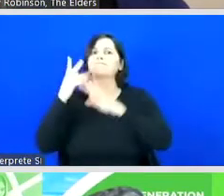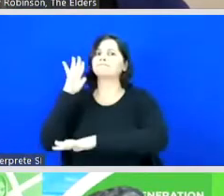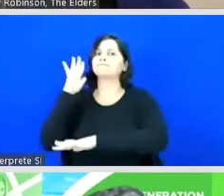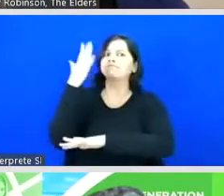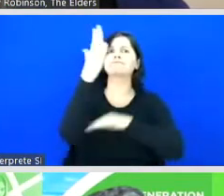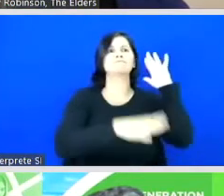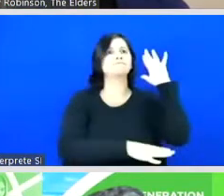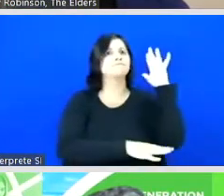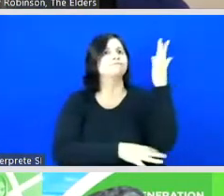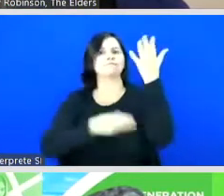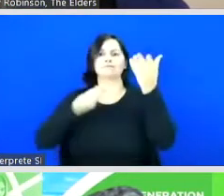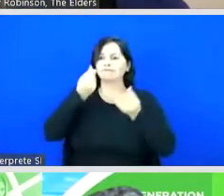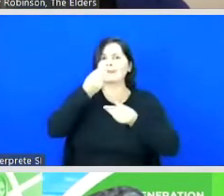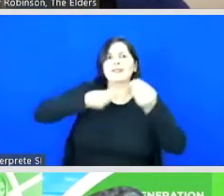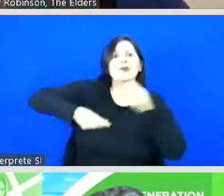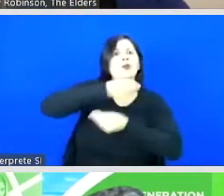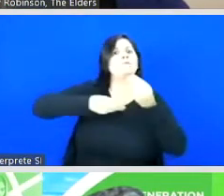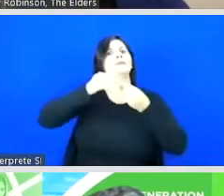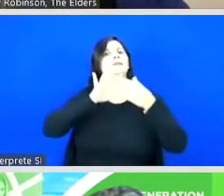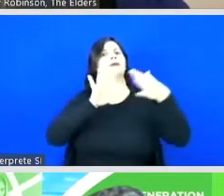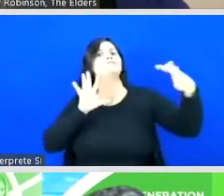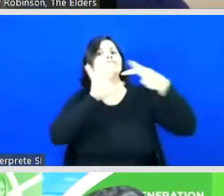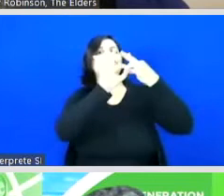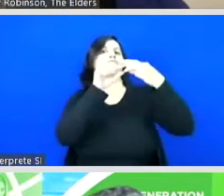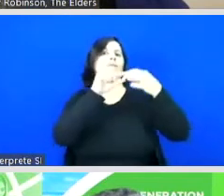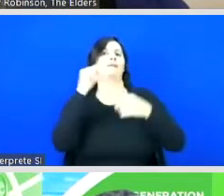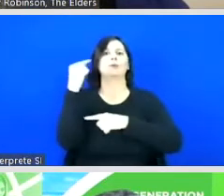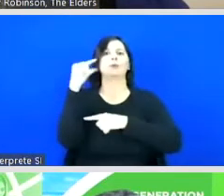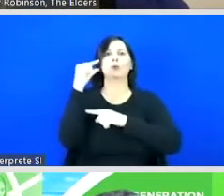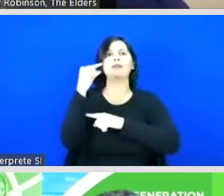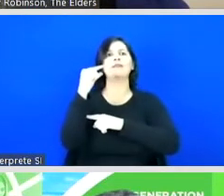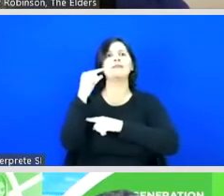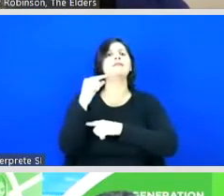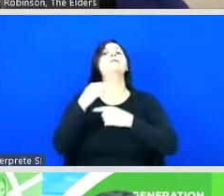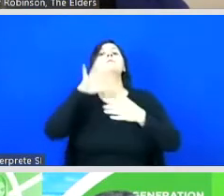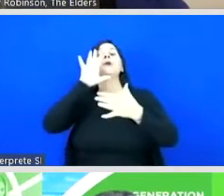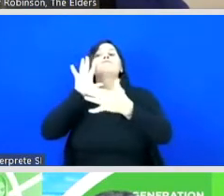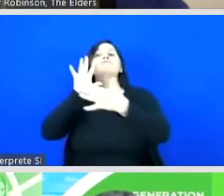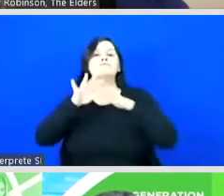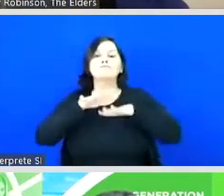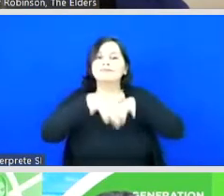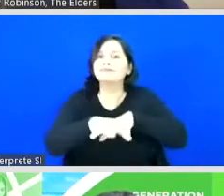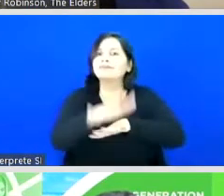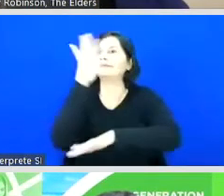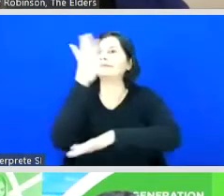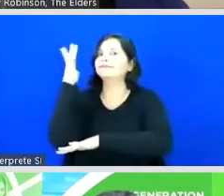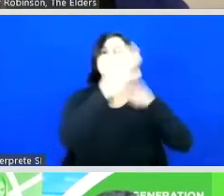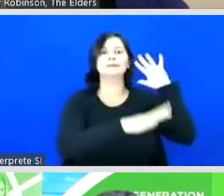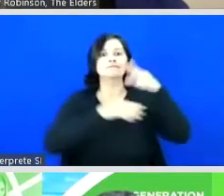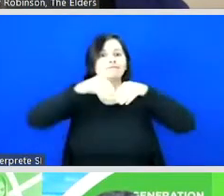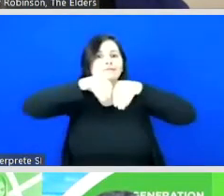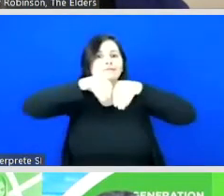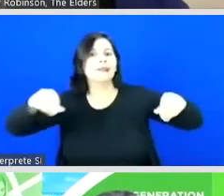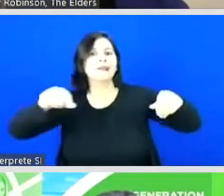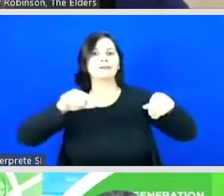have a planet to do all the other things that we have to do. In the Agenda 2030, we have set up